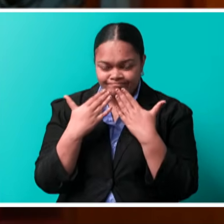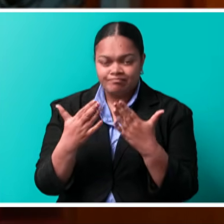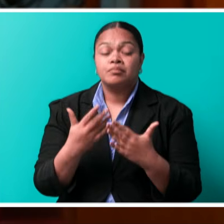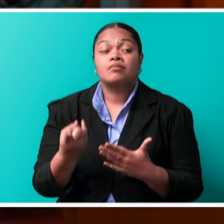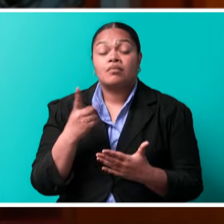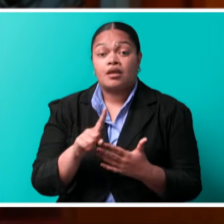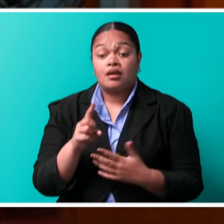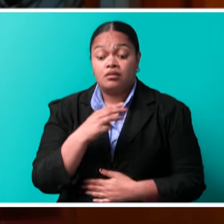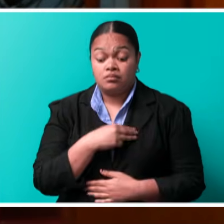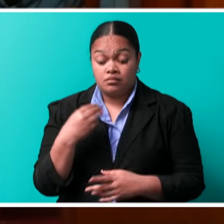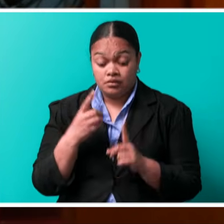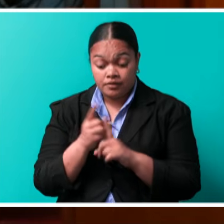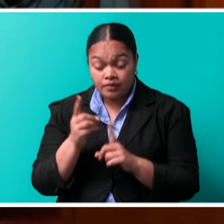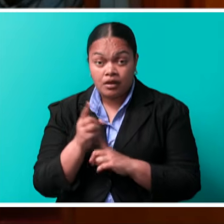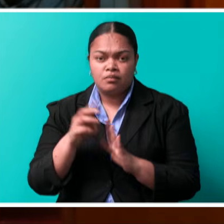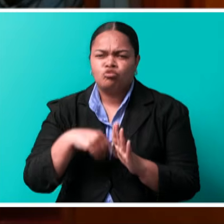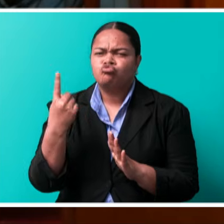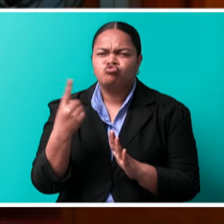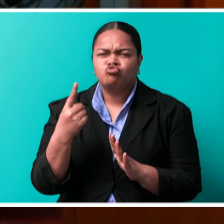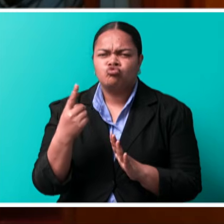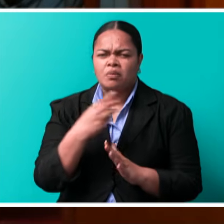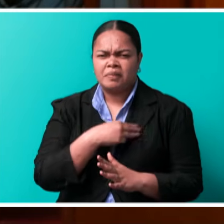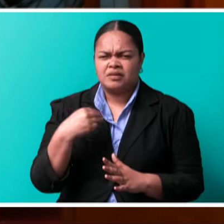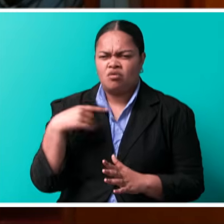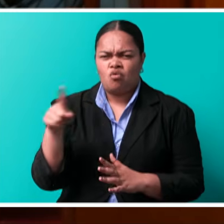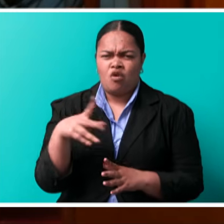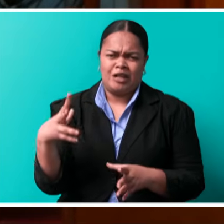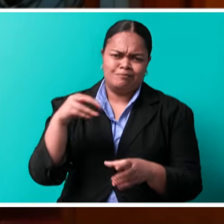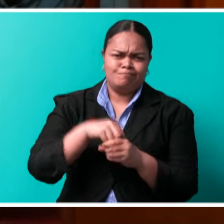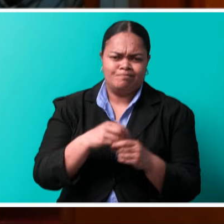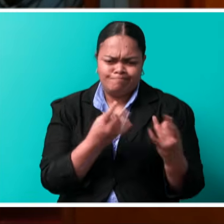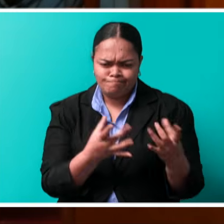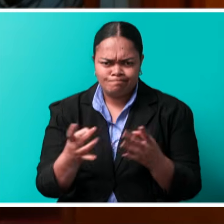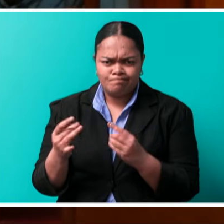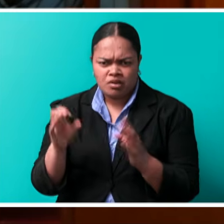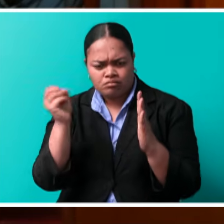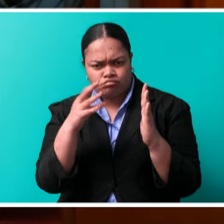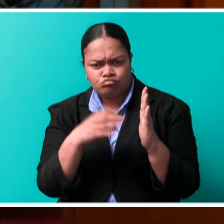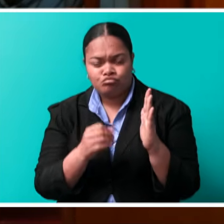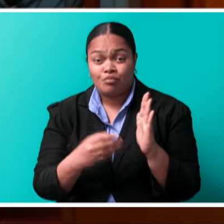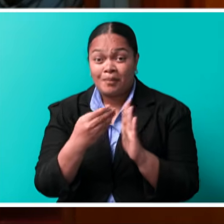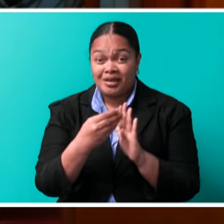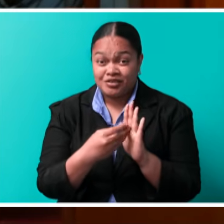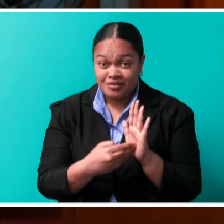Business Development and all those involved in the preparation of the budget